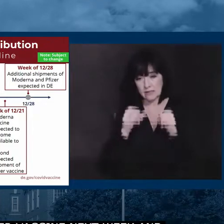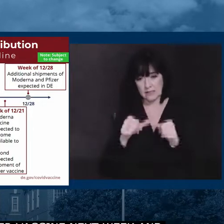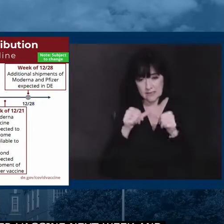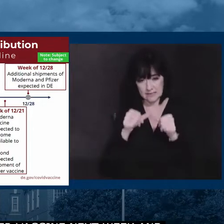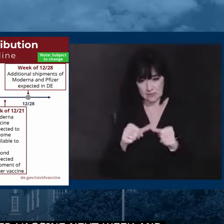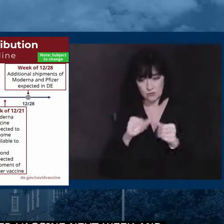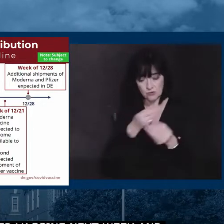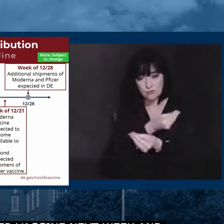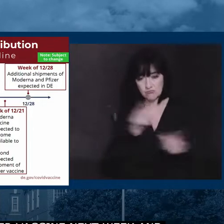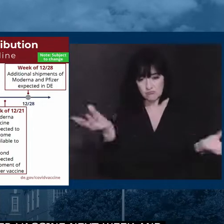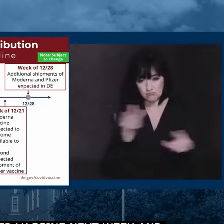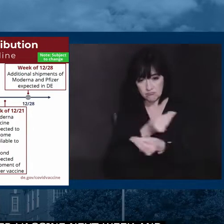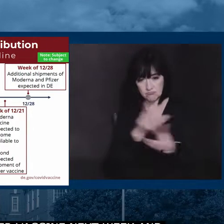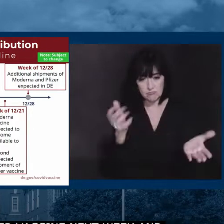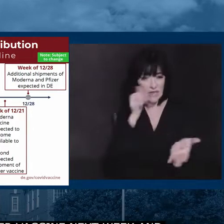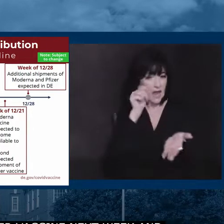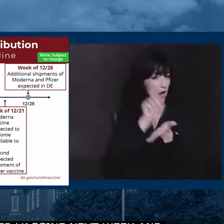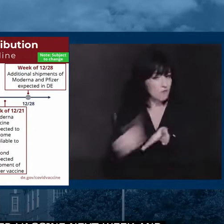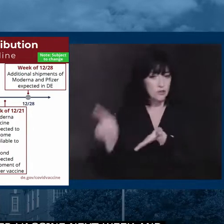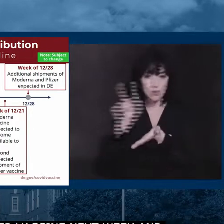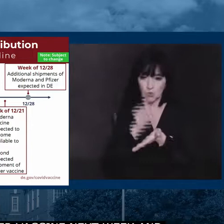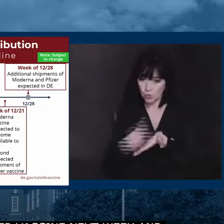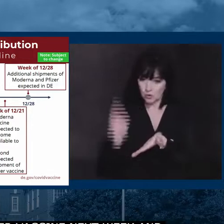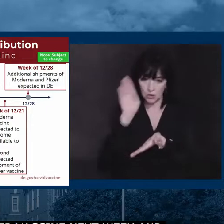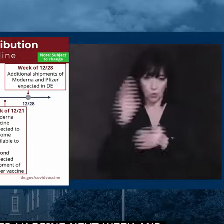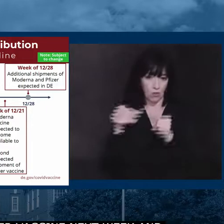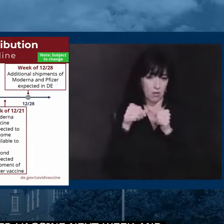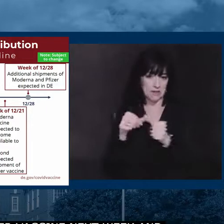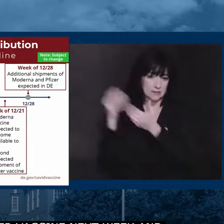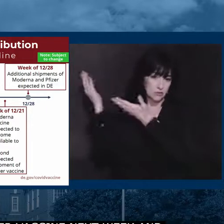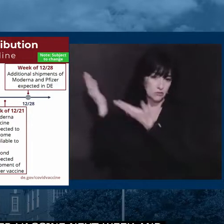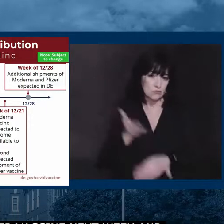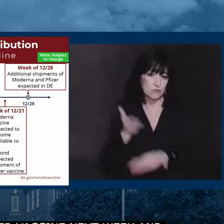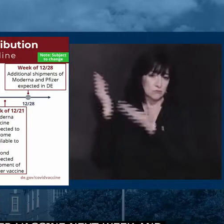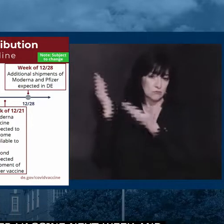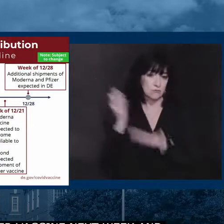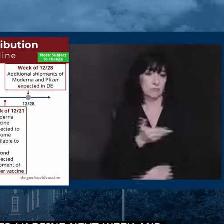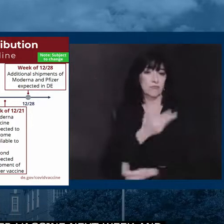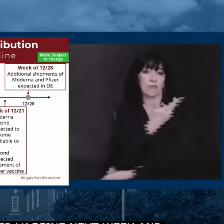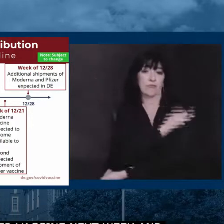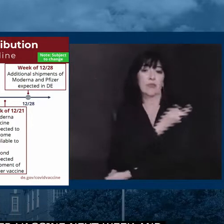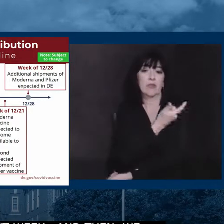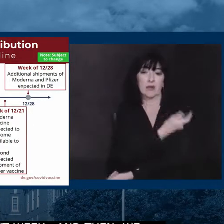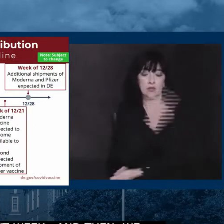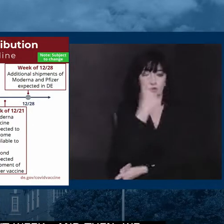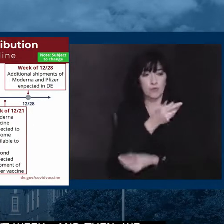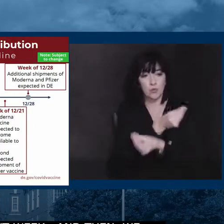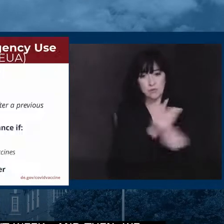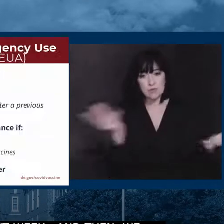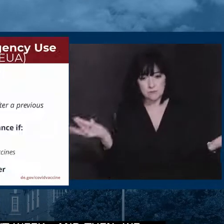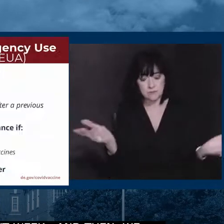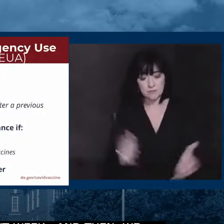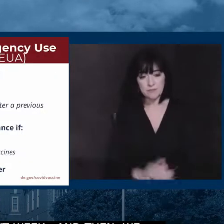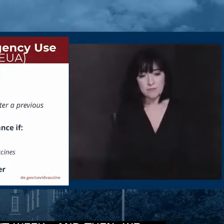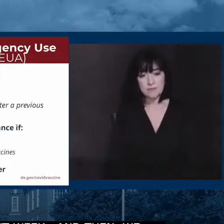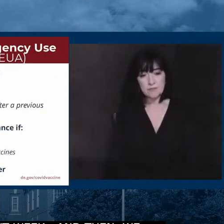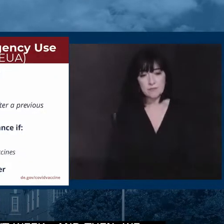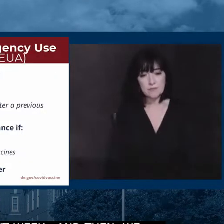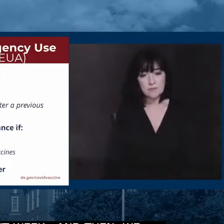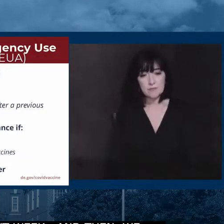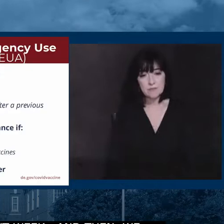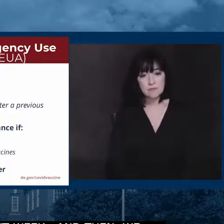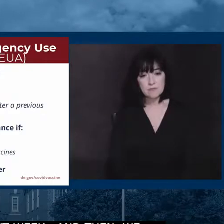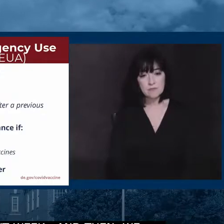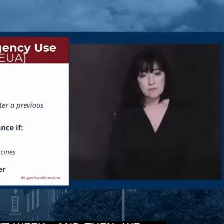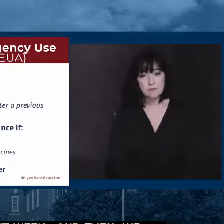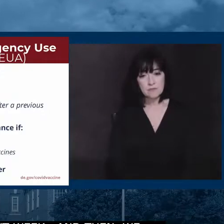receive weekly shipments after that of both of those vaccines. So on the next slide, I want to talk a little bit